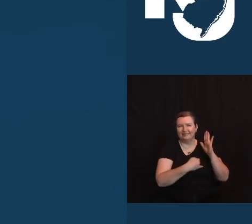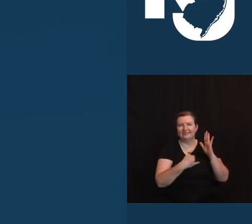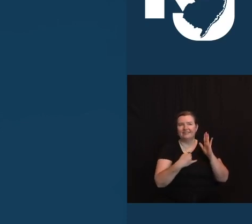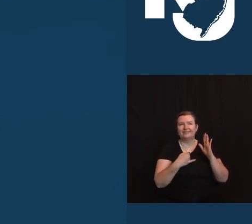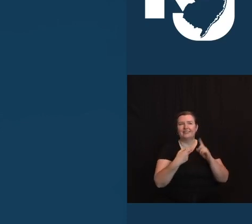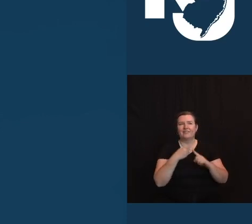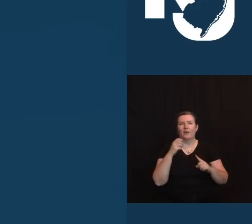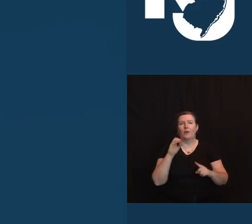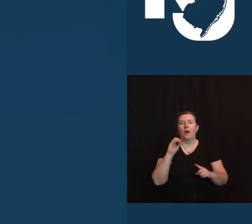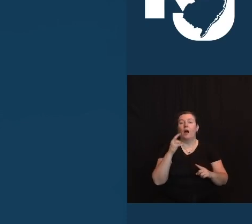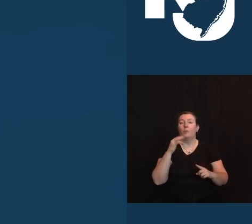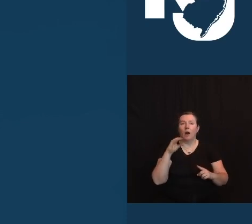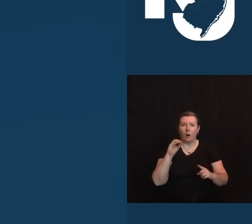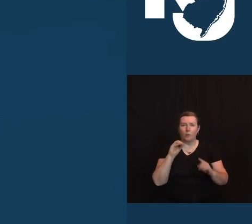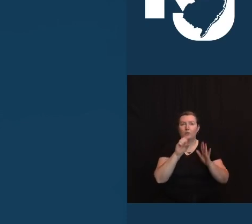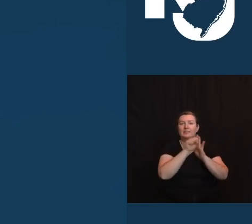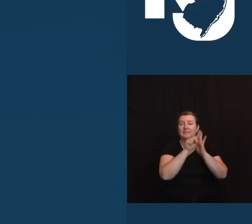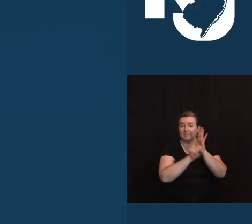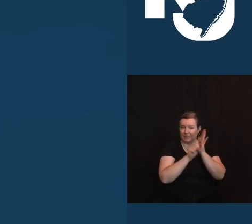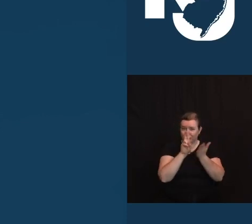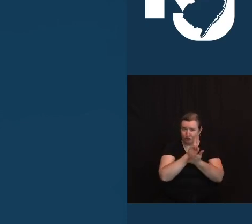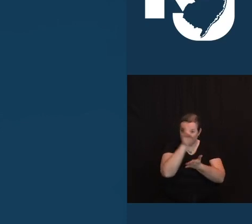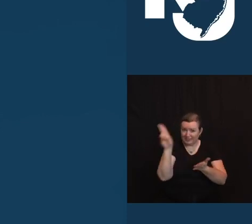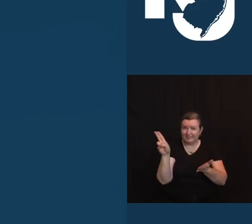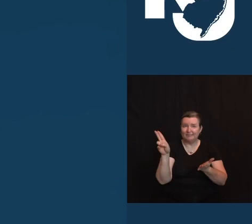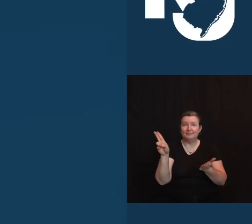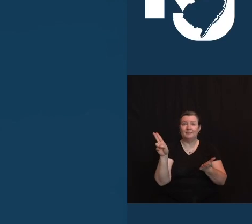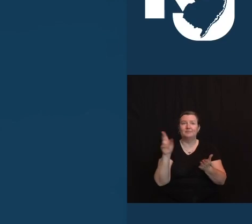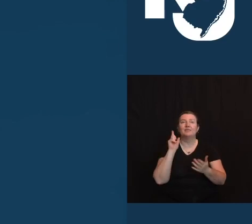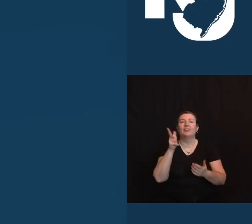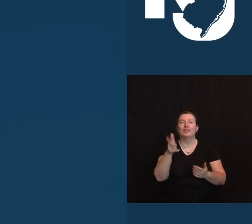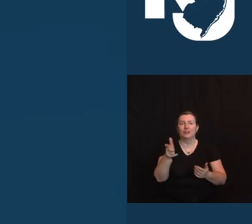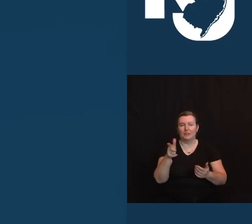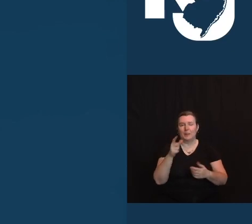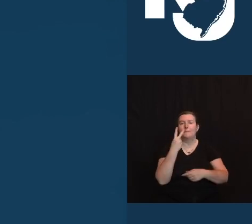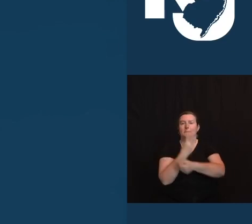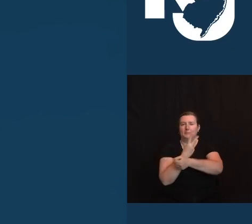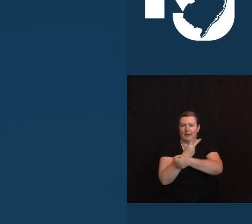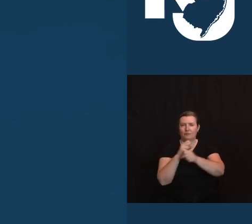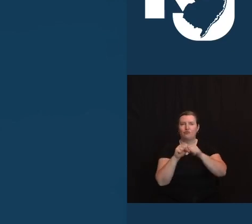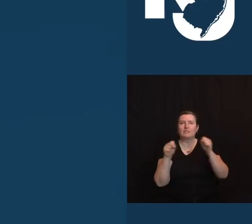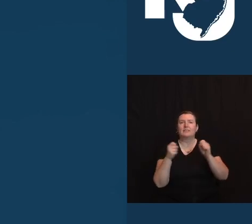State University. Years later, he got a master's in fine art from Montclair State.